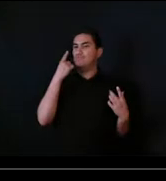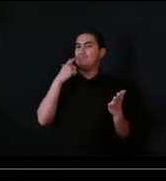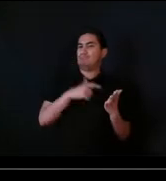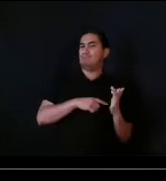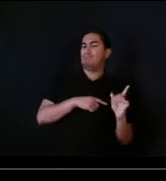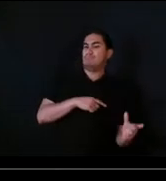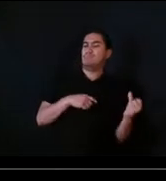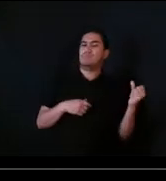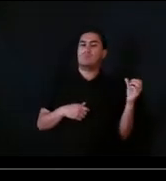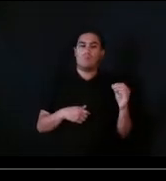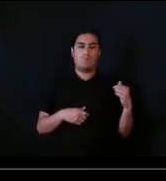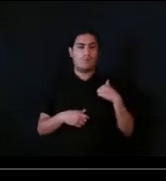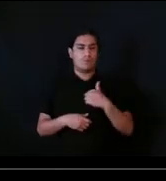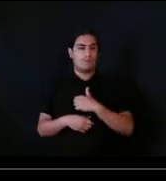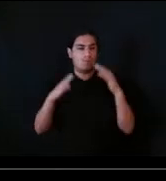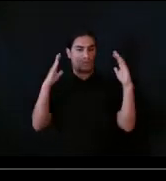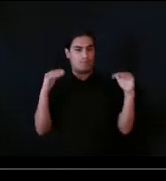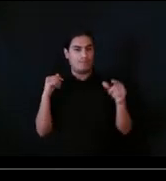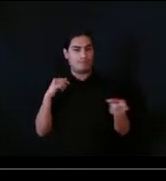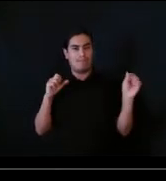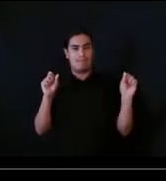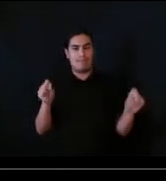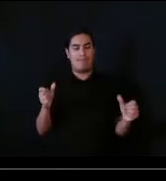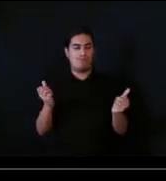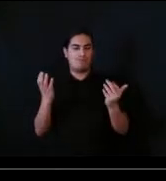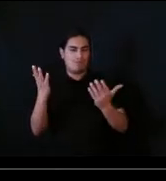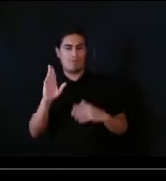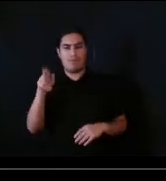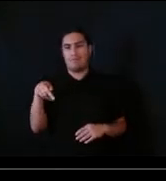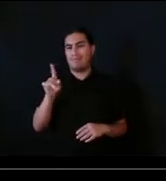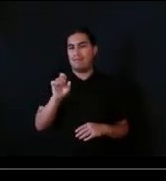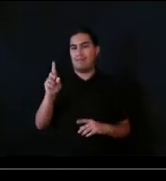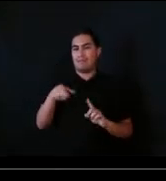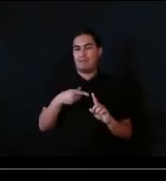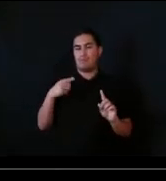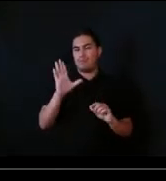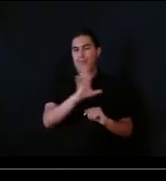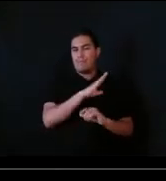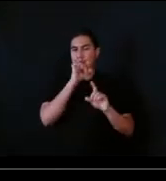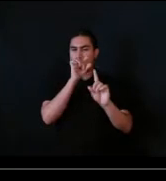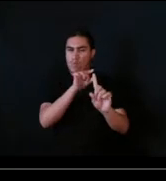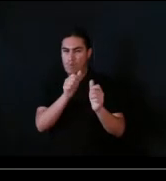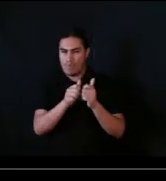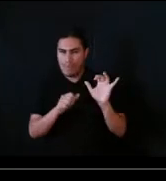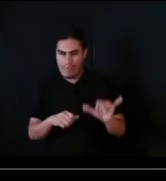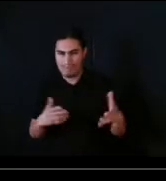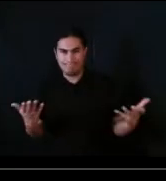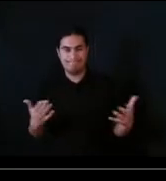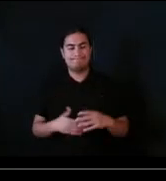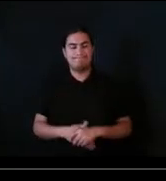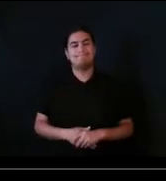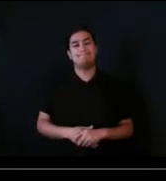so we are hoping that they can provide an update on where they're headed with that particular direction